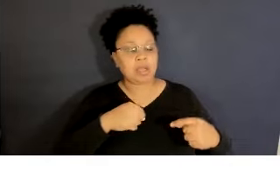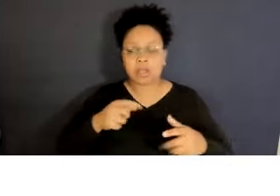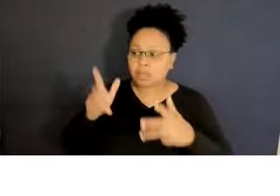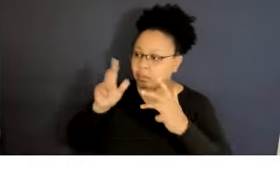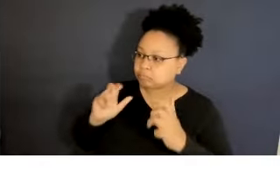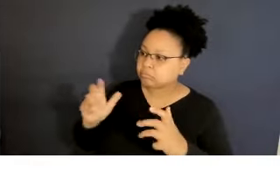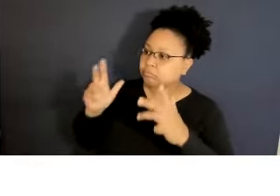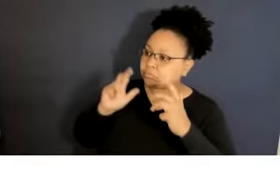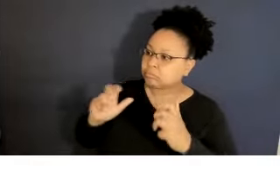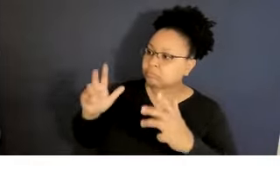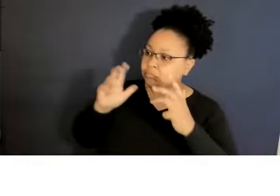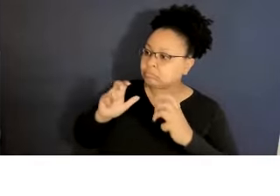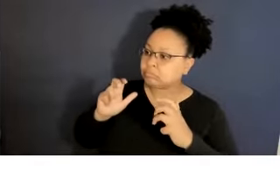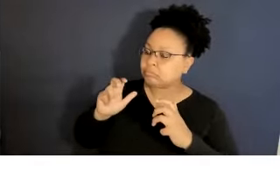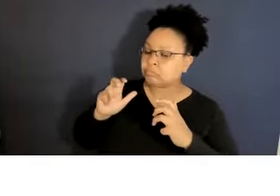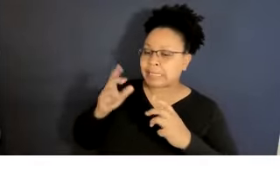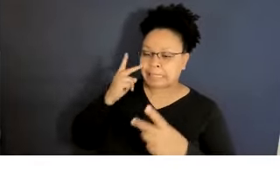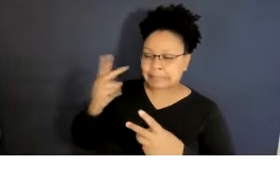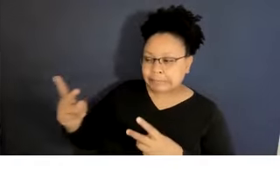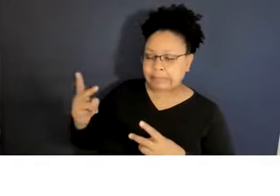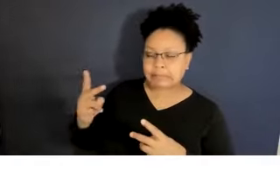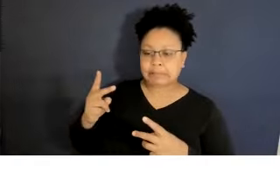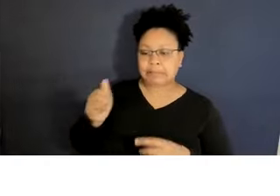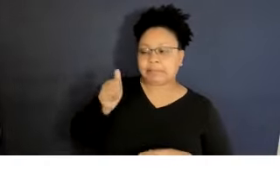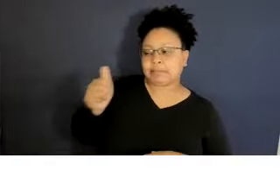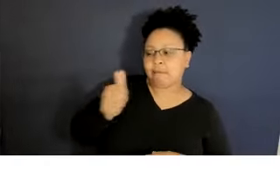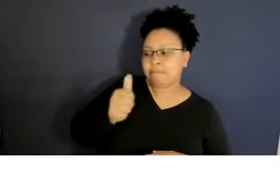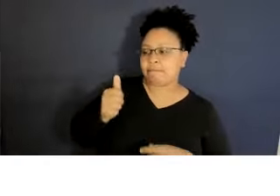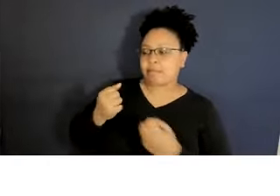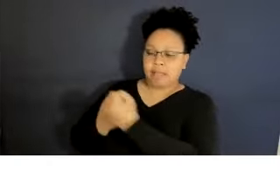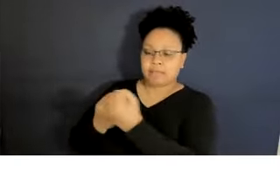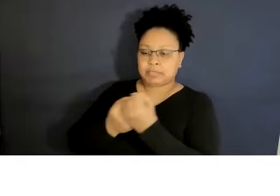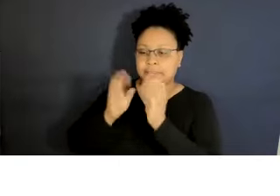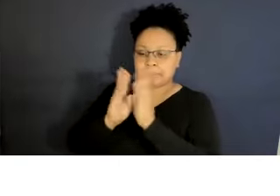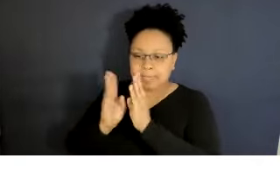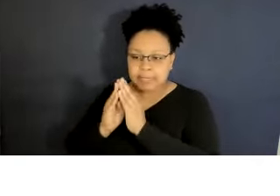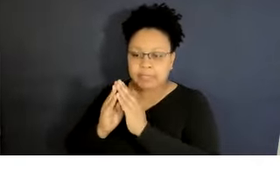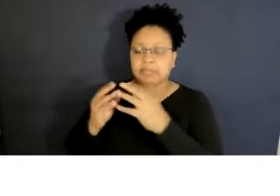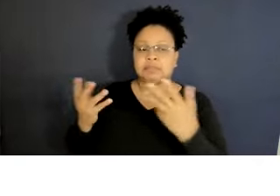self-advocacy meetings. And then